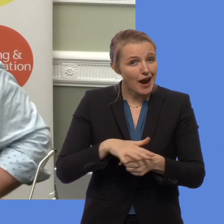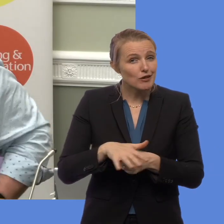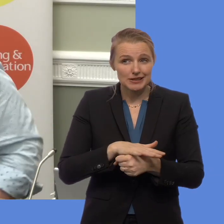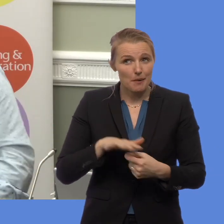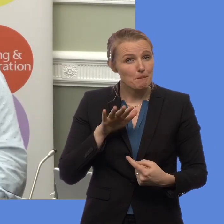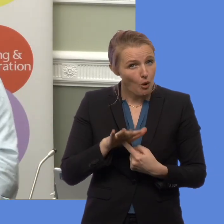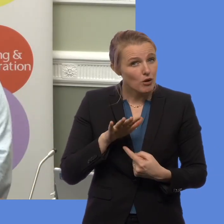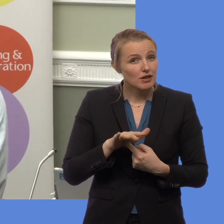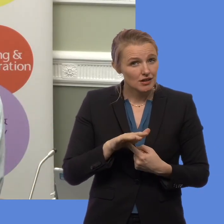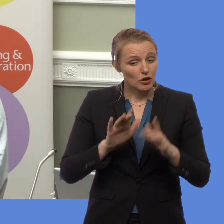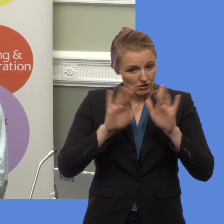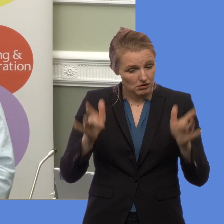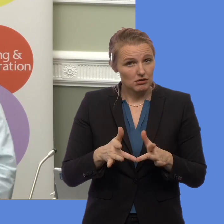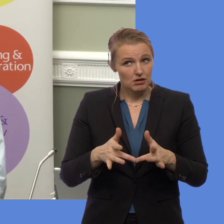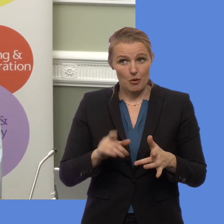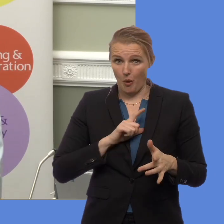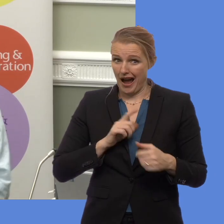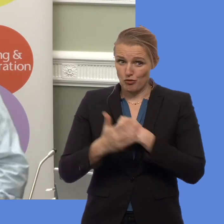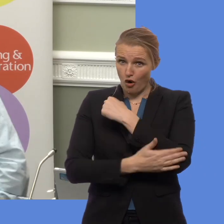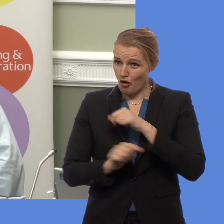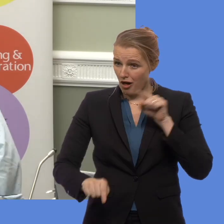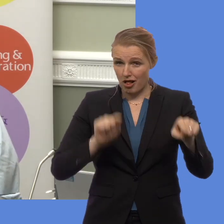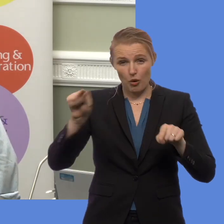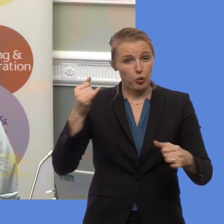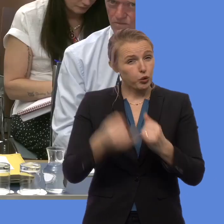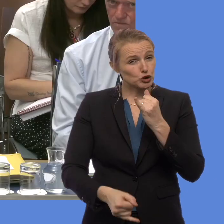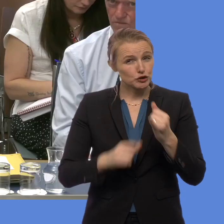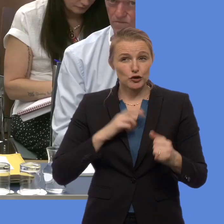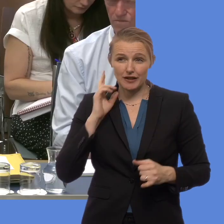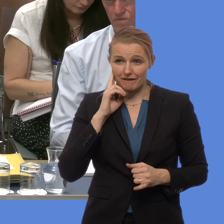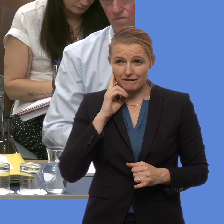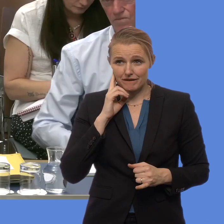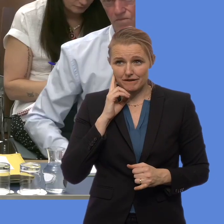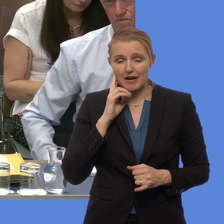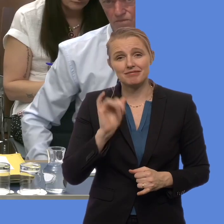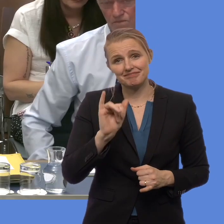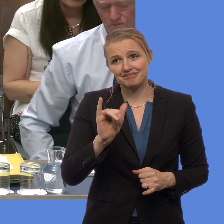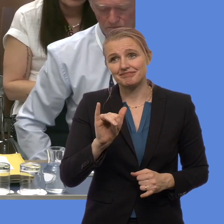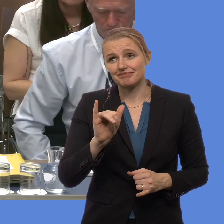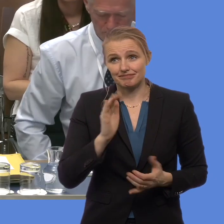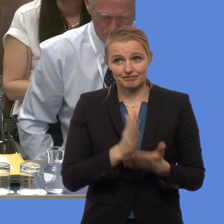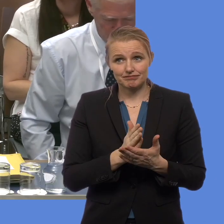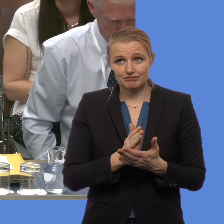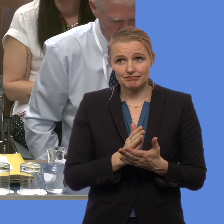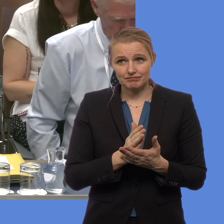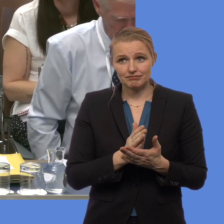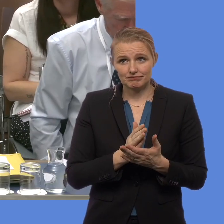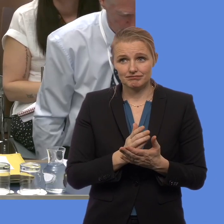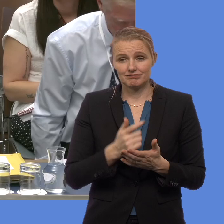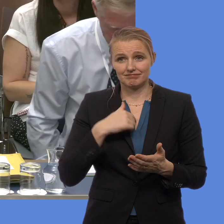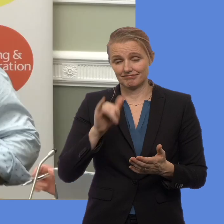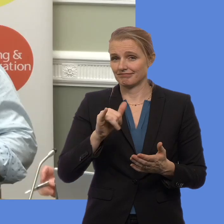the other deprivation in those areas existing, so that's really other constituents as well, but I chose one not at random, Chair.